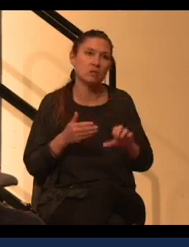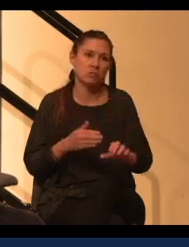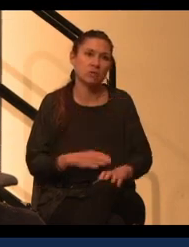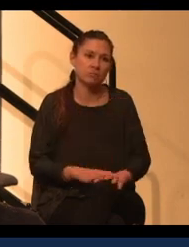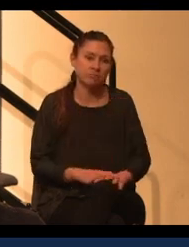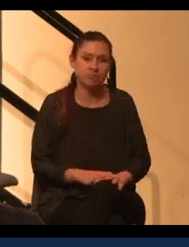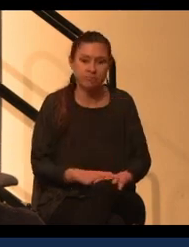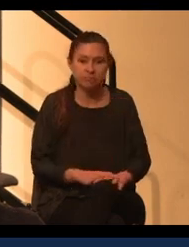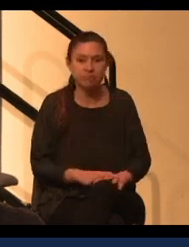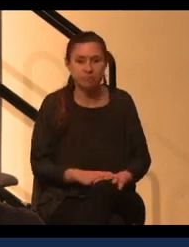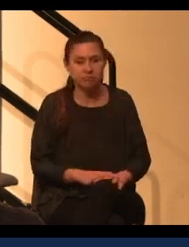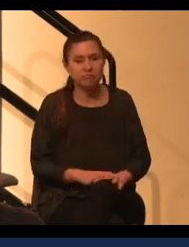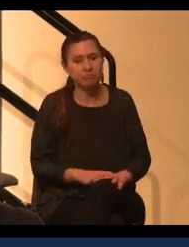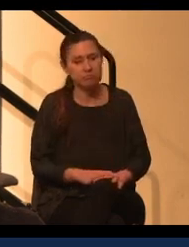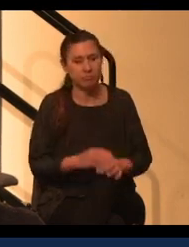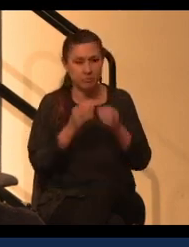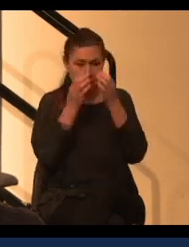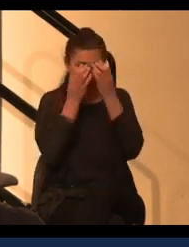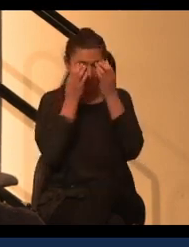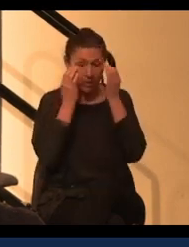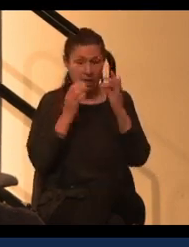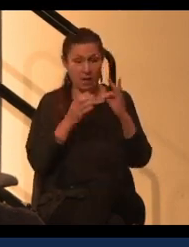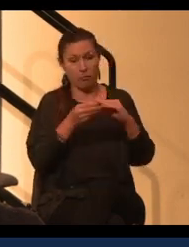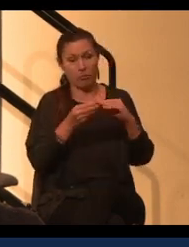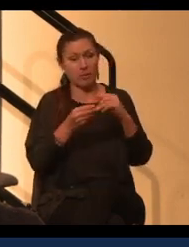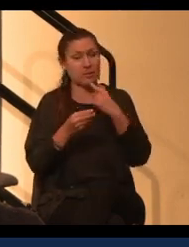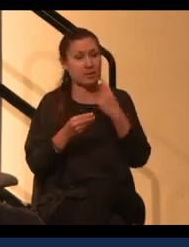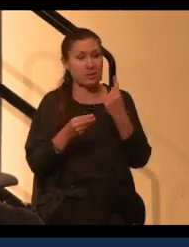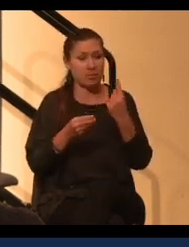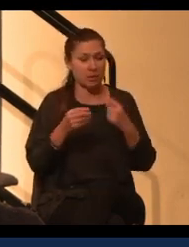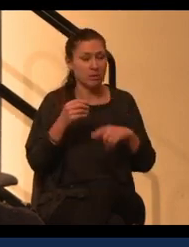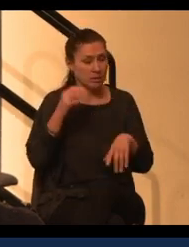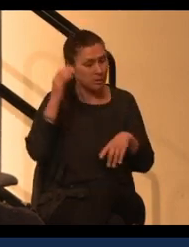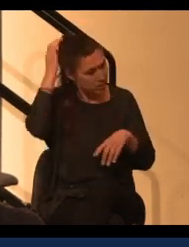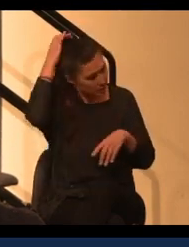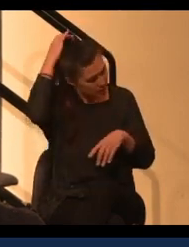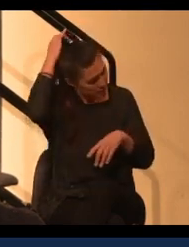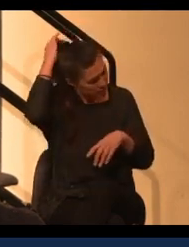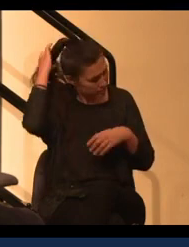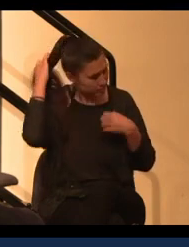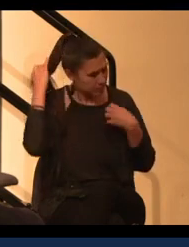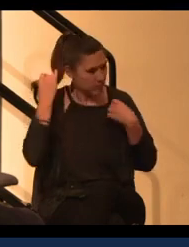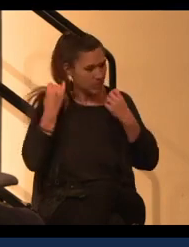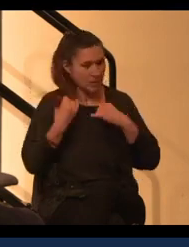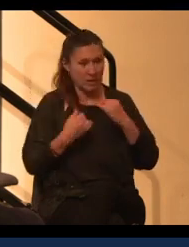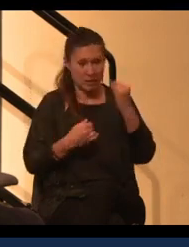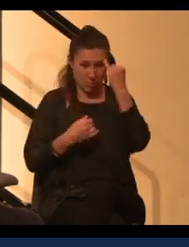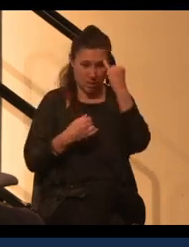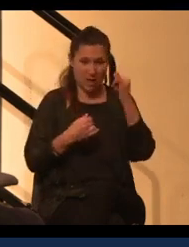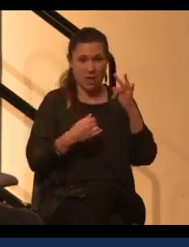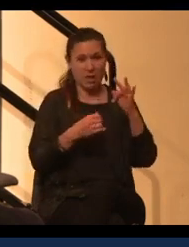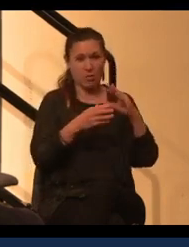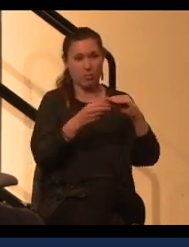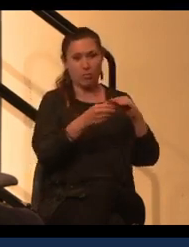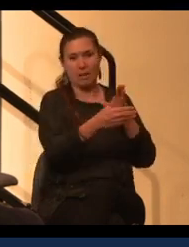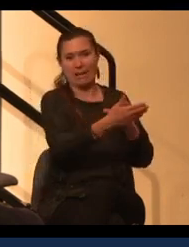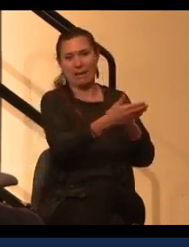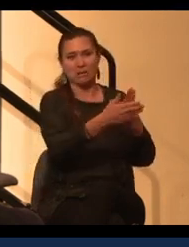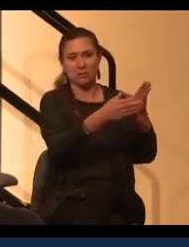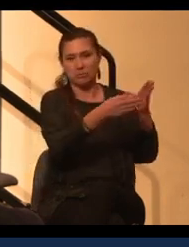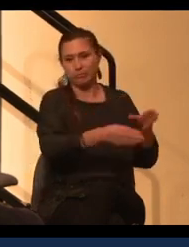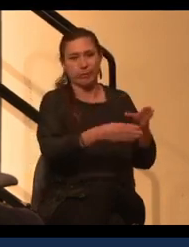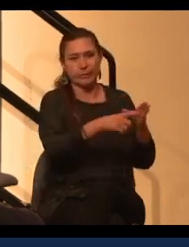retaliation based on what they say, and especially if they were to say something against a particular person who may have harmed